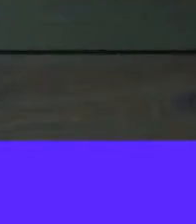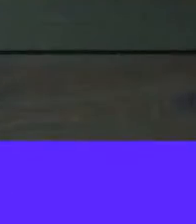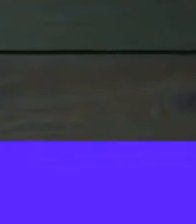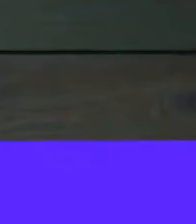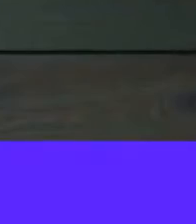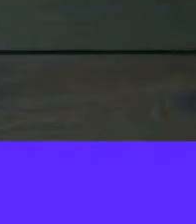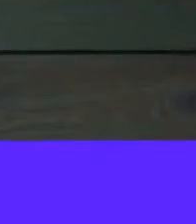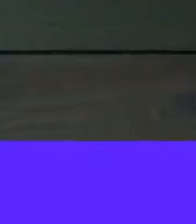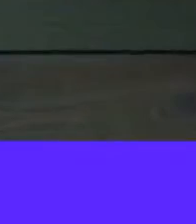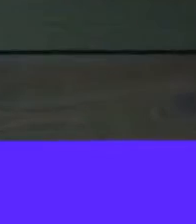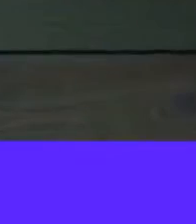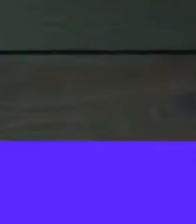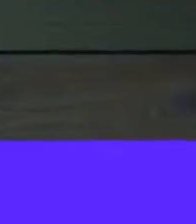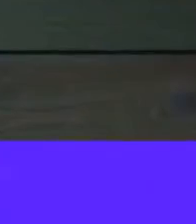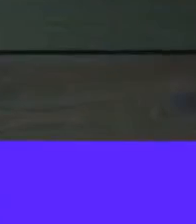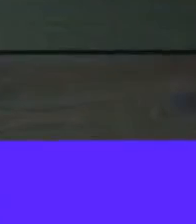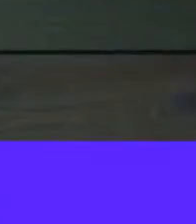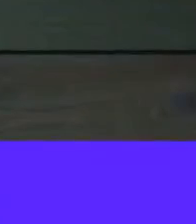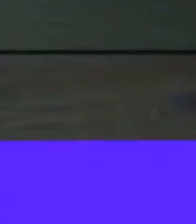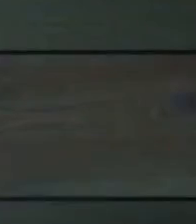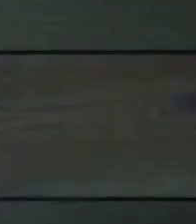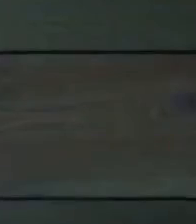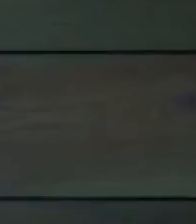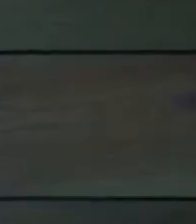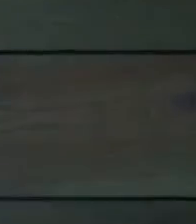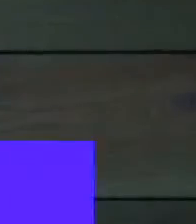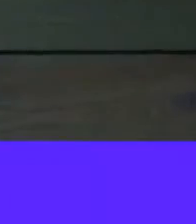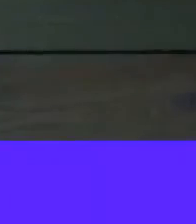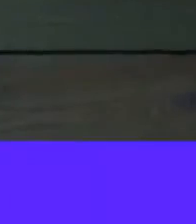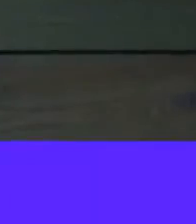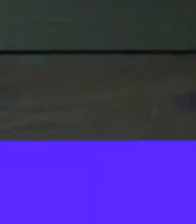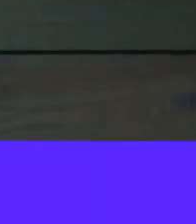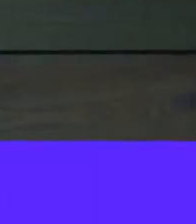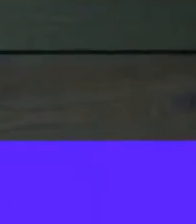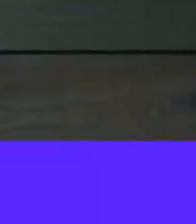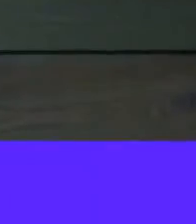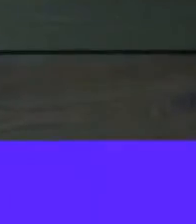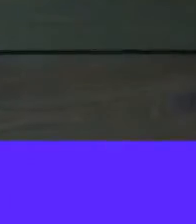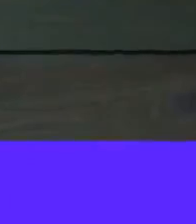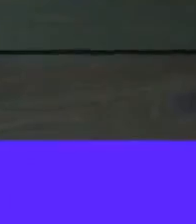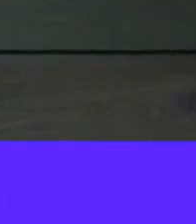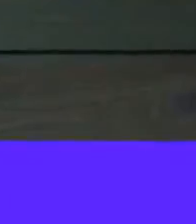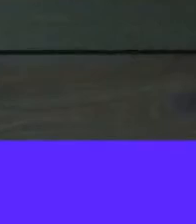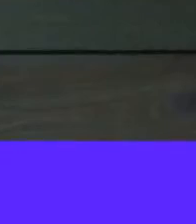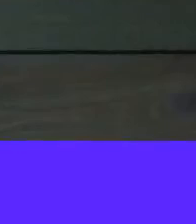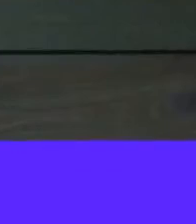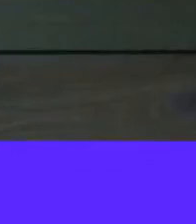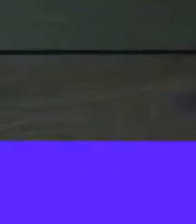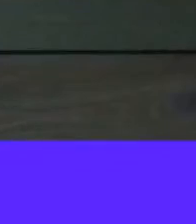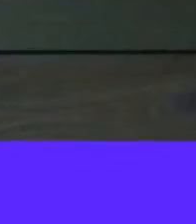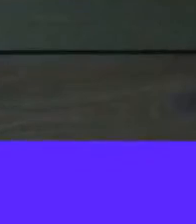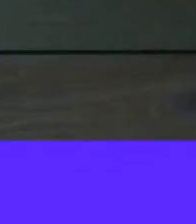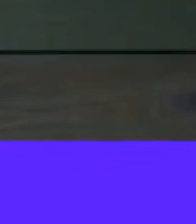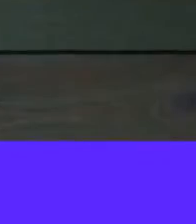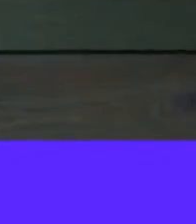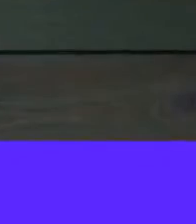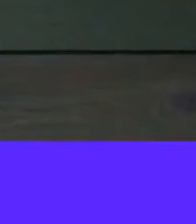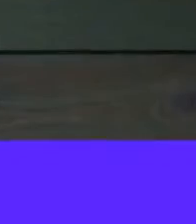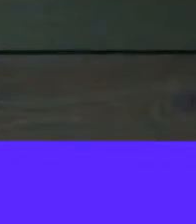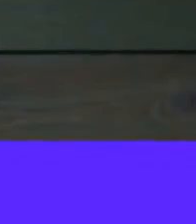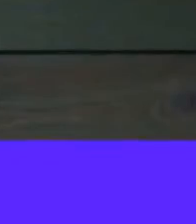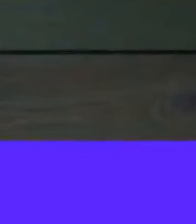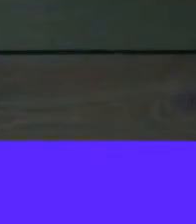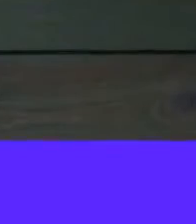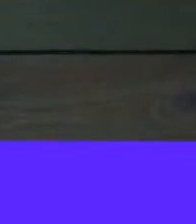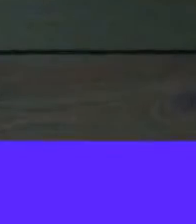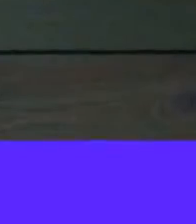walk with Christ. In fact, I want to invite you to contact our church office anytime, Monday through Thursday, 8:30 to 4:30.